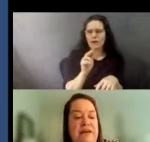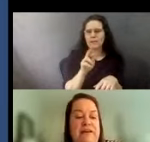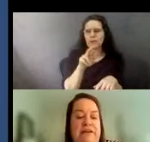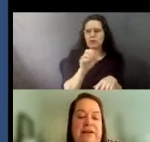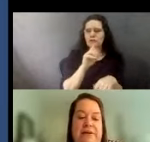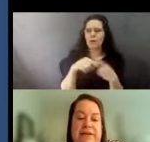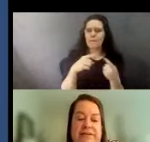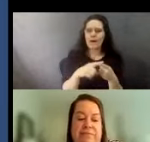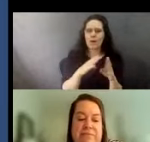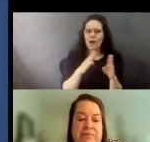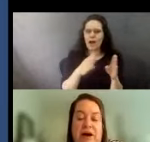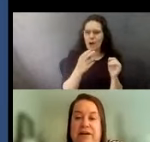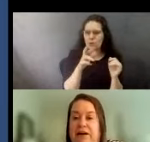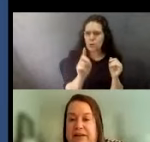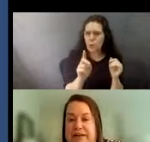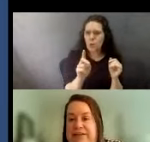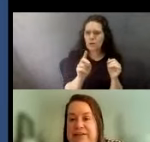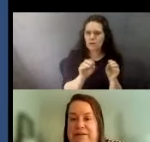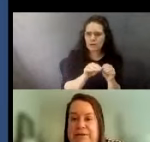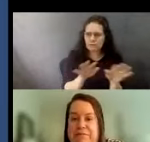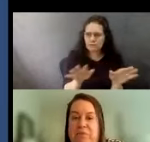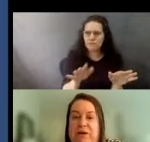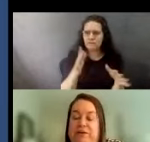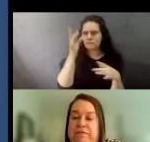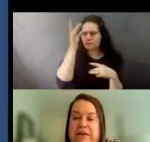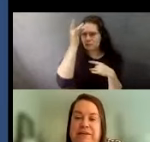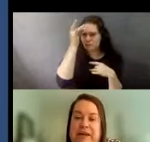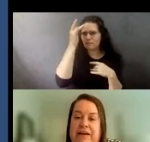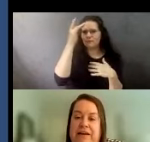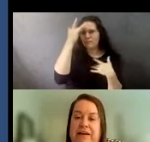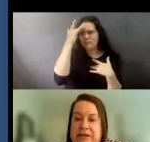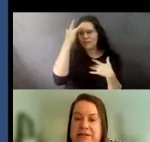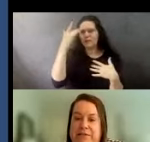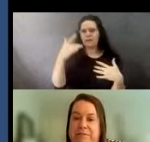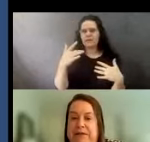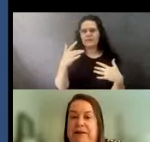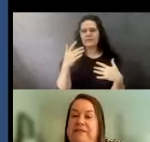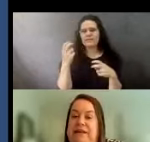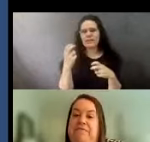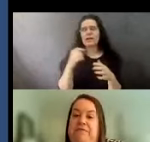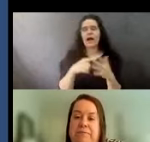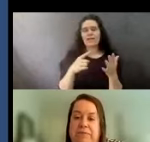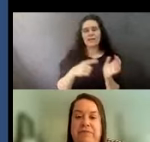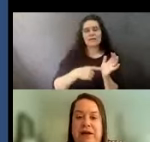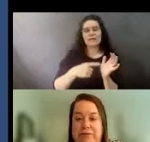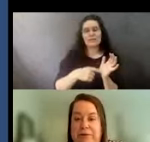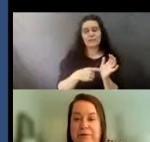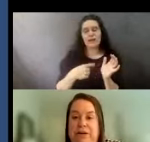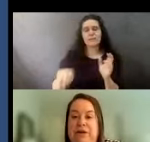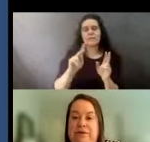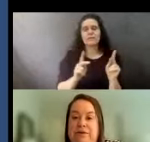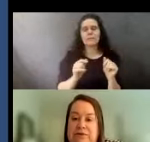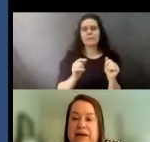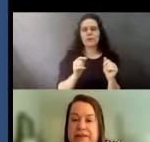variants, you know, I think it's not unlikely that somebody may wonder if they can get an accommodation because they have a member of their